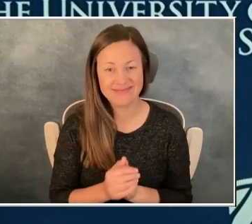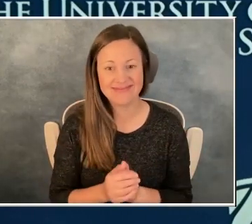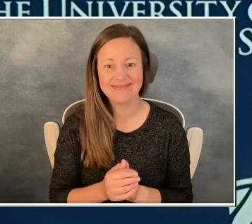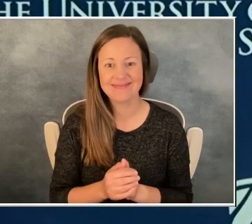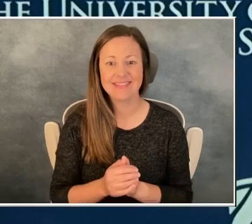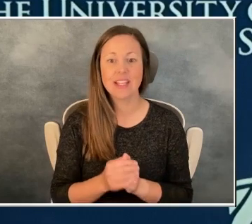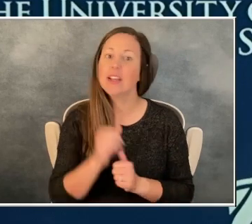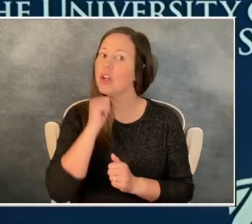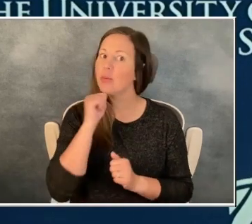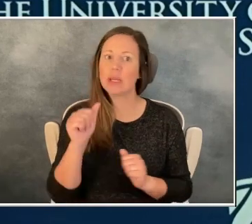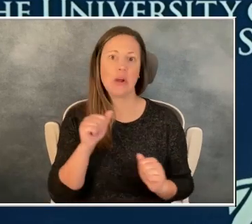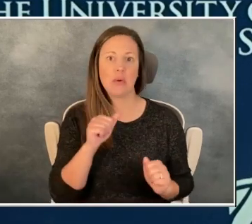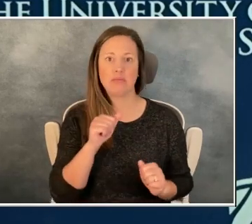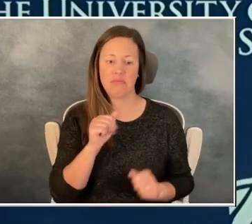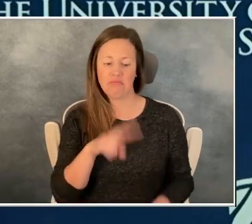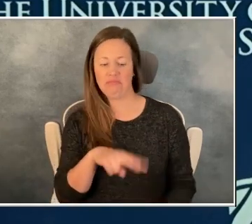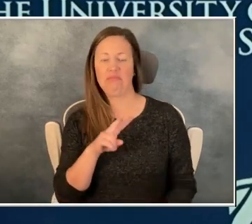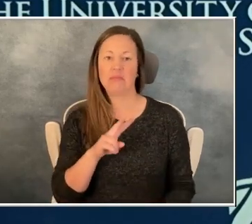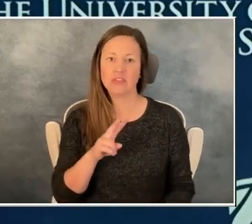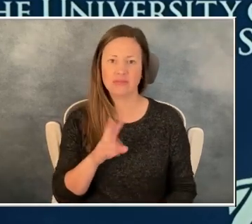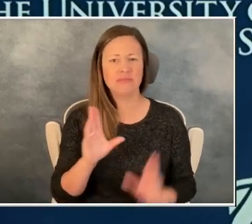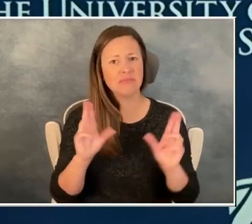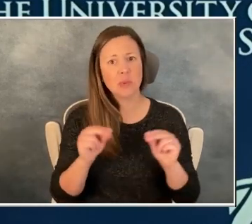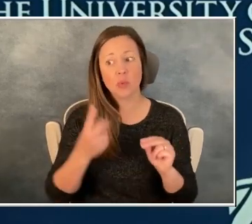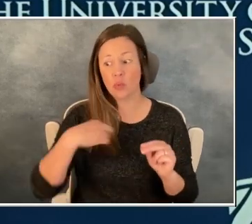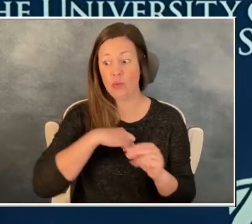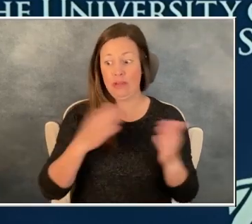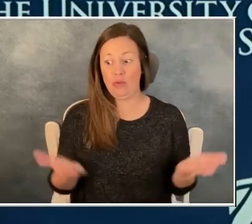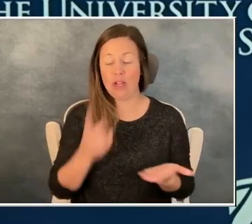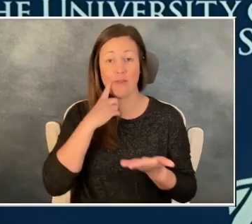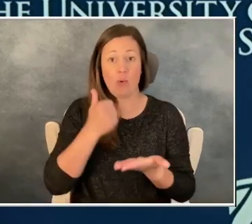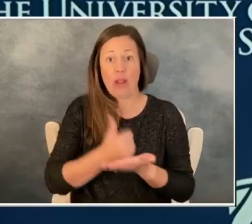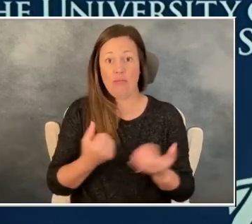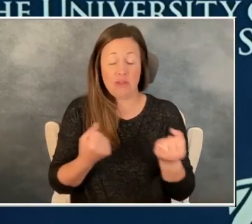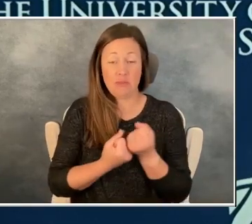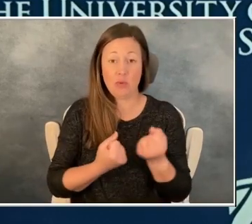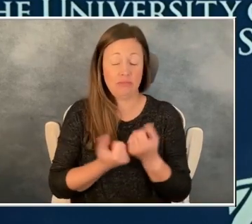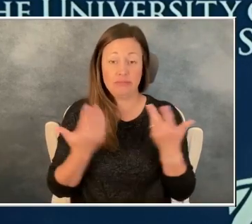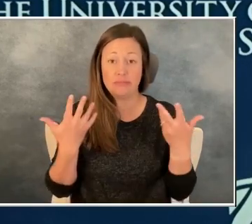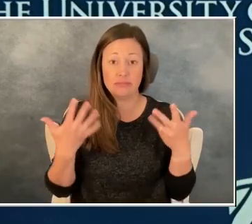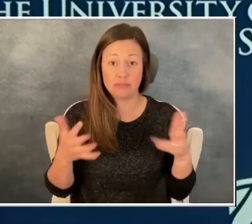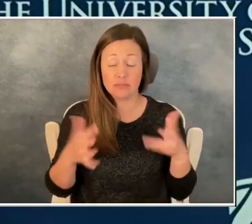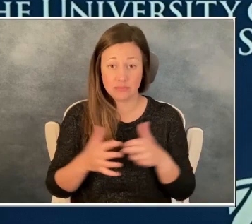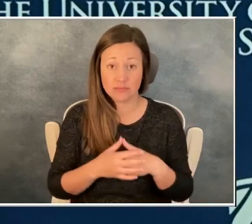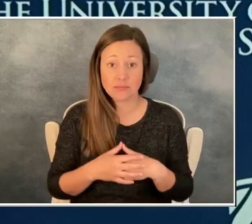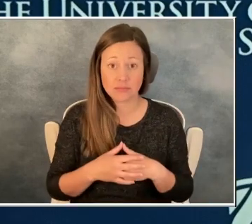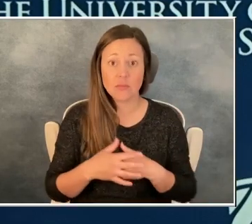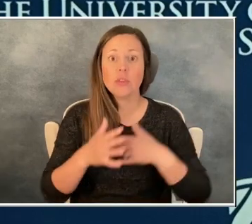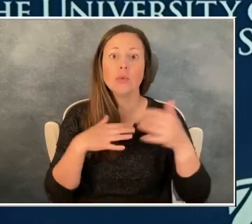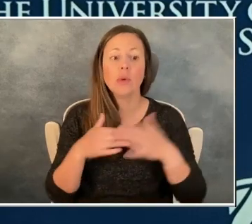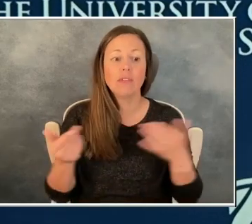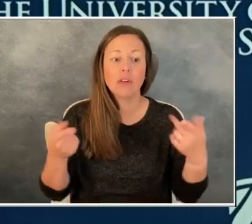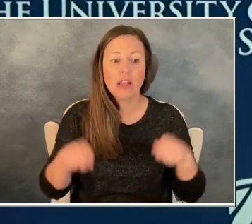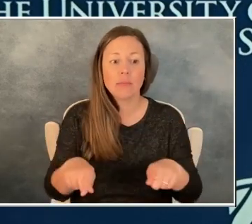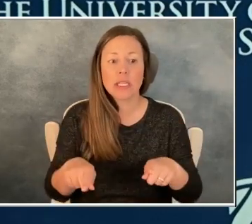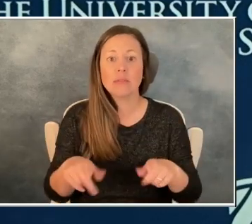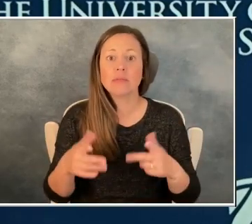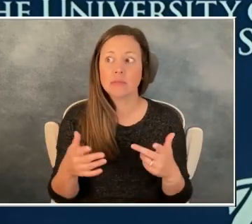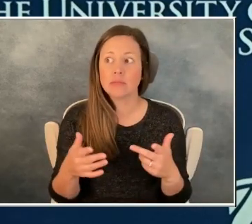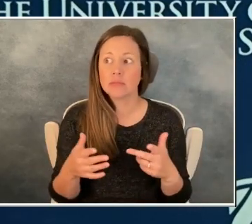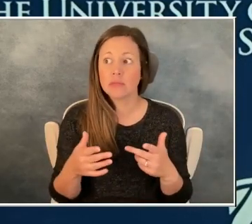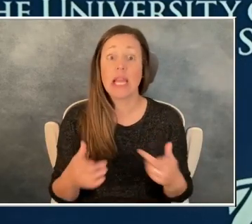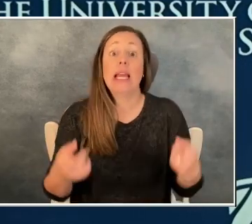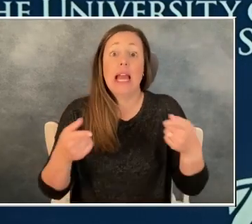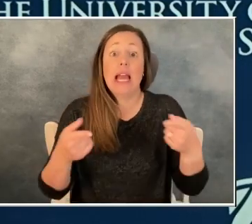judge. We're just here to help. And what you want to do is obviously, whatever's happened, that's happened. Let's make